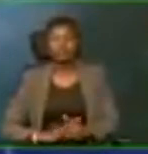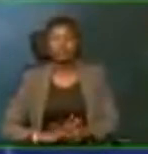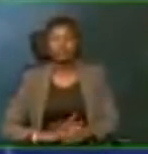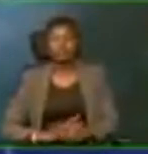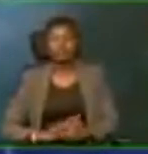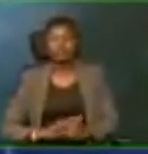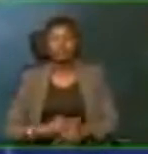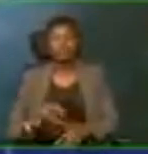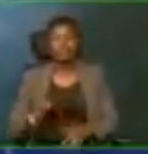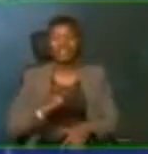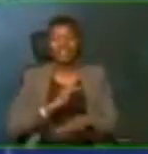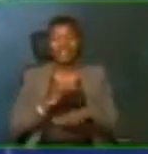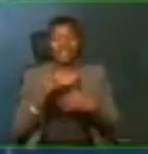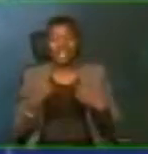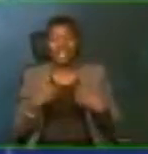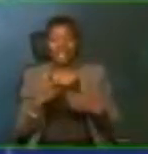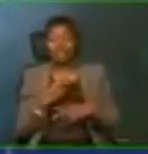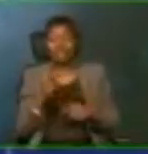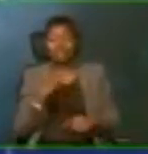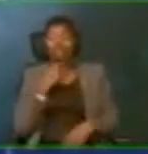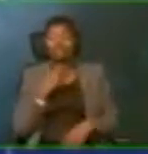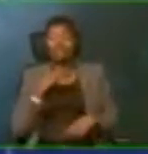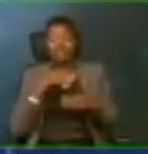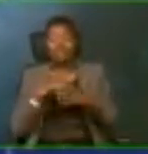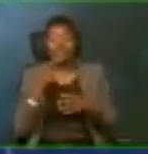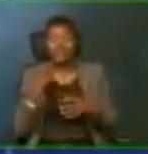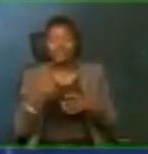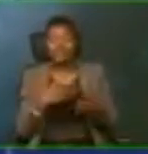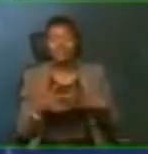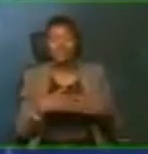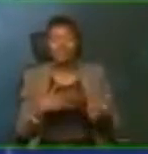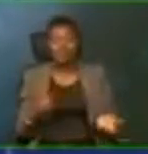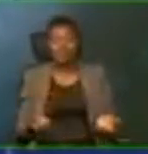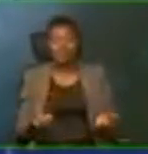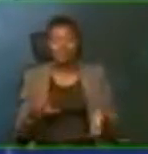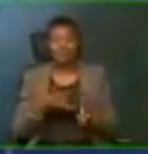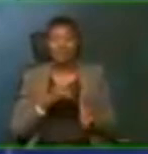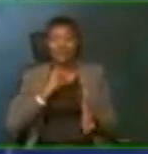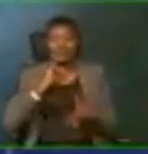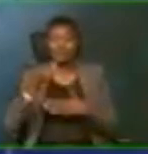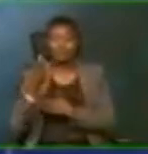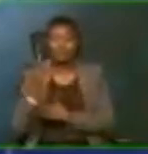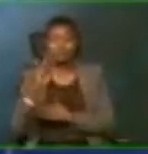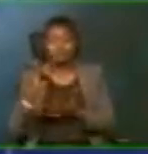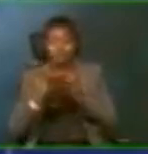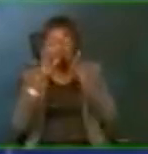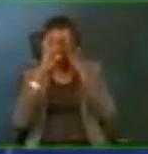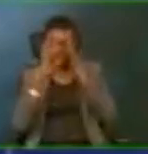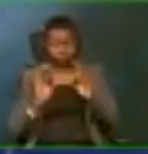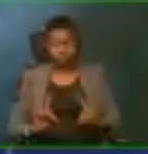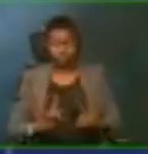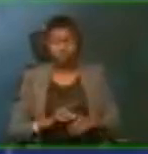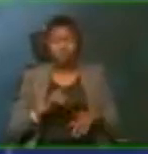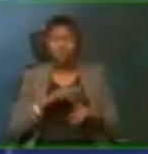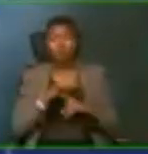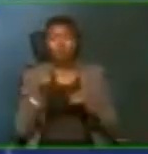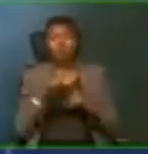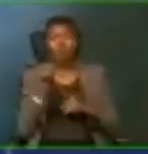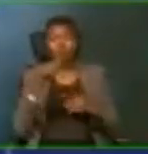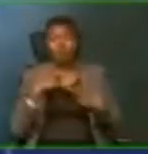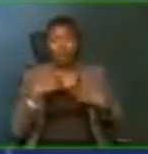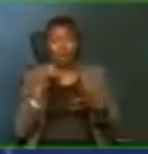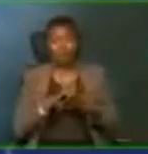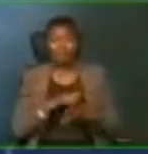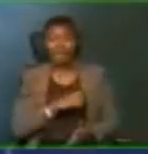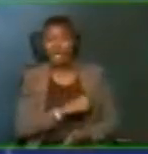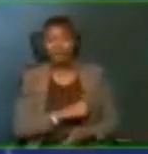I have no voice in the matter. It is God who determines. And when you have that